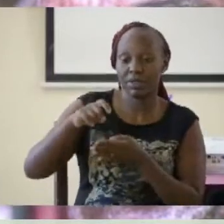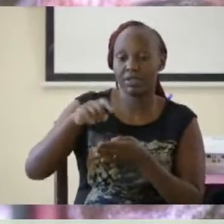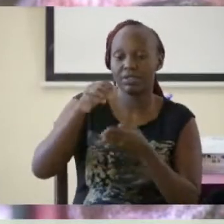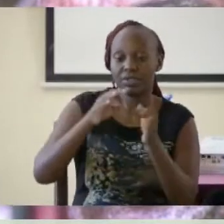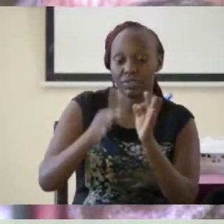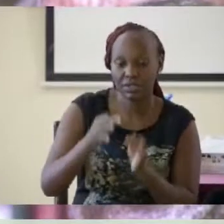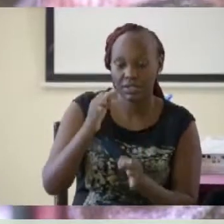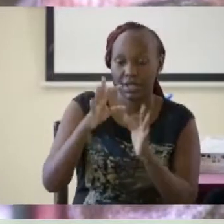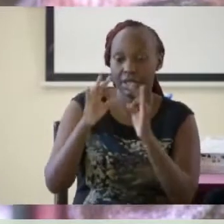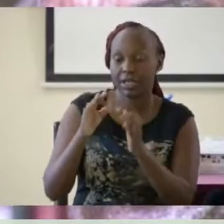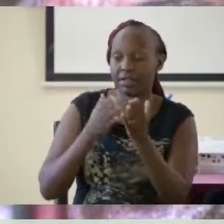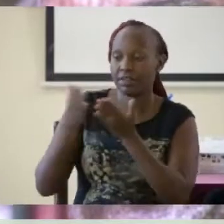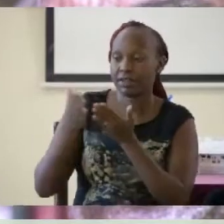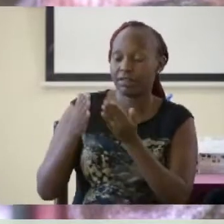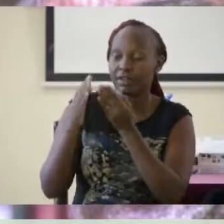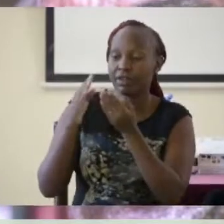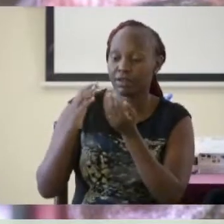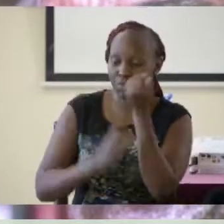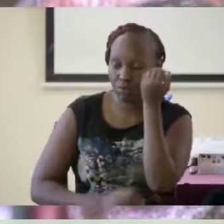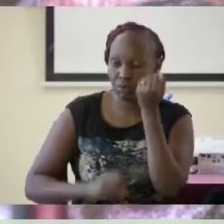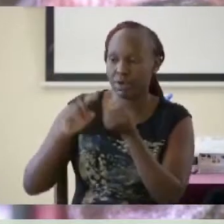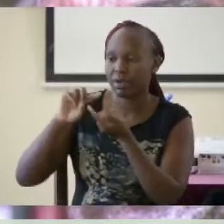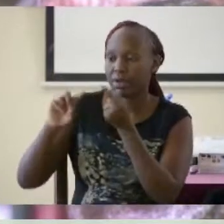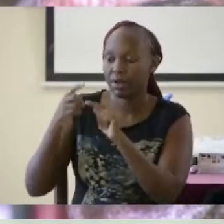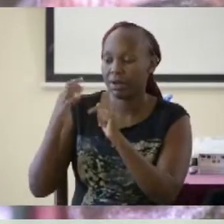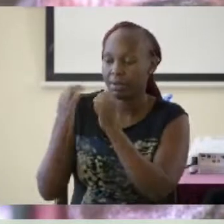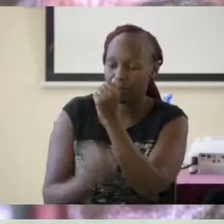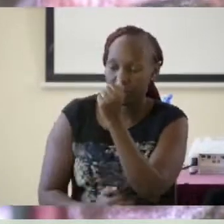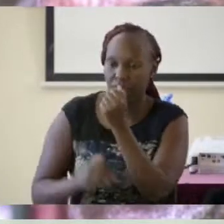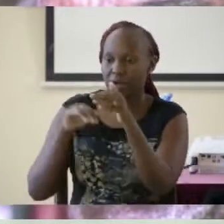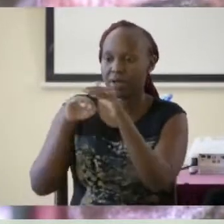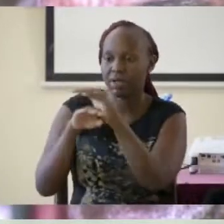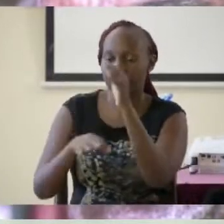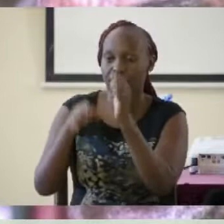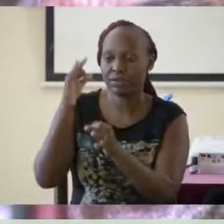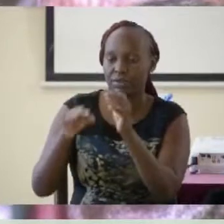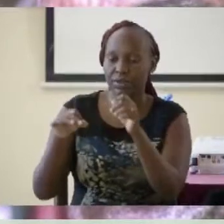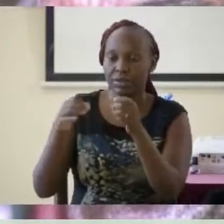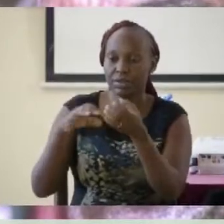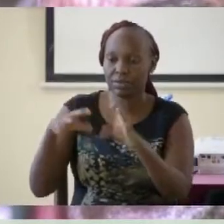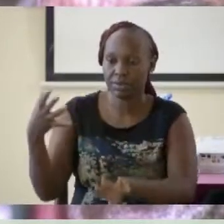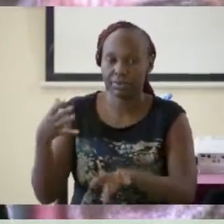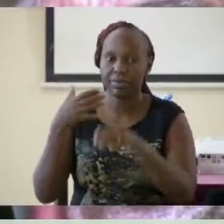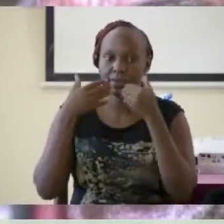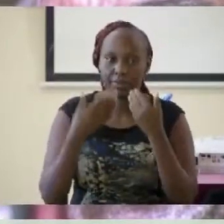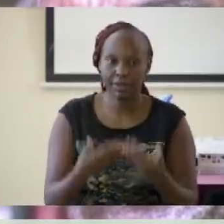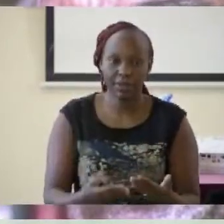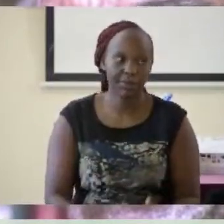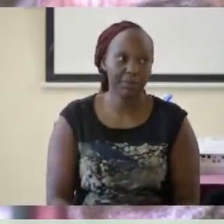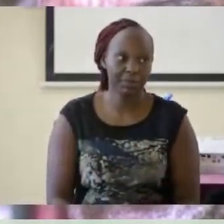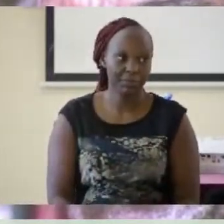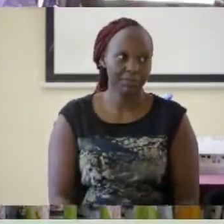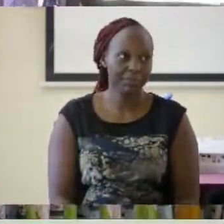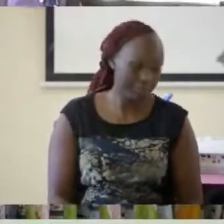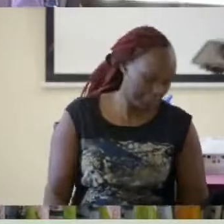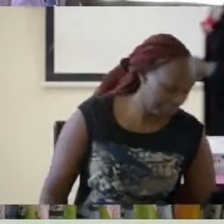is poor, the standard is poor, then the access to justice is compromised. Thank you.